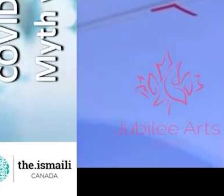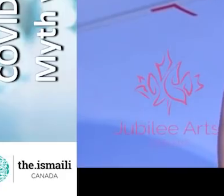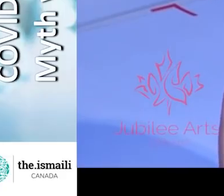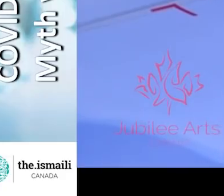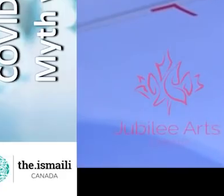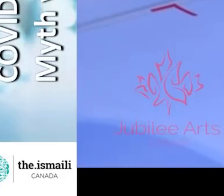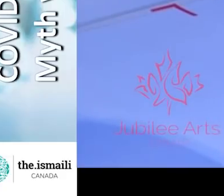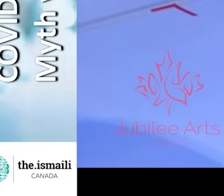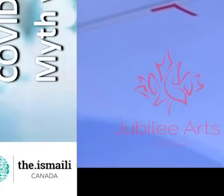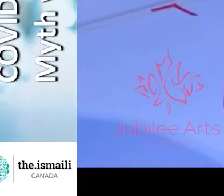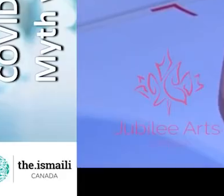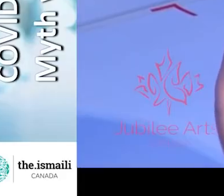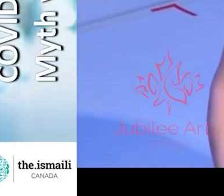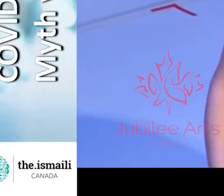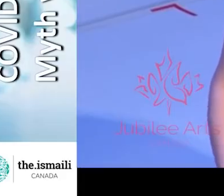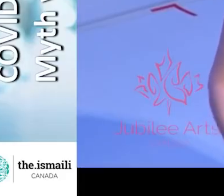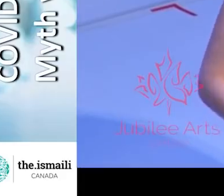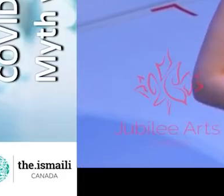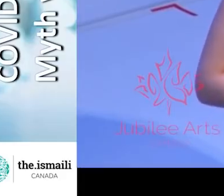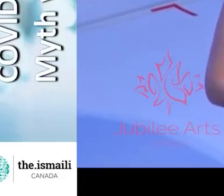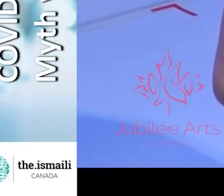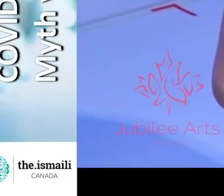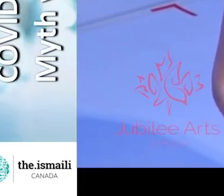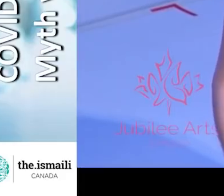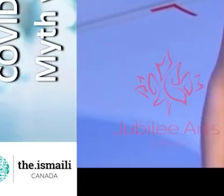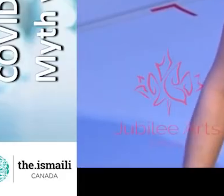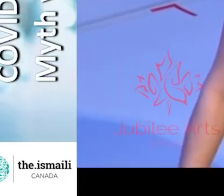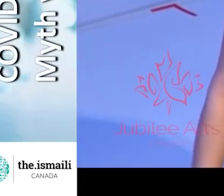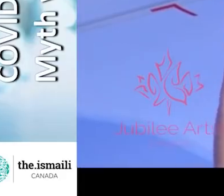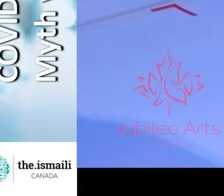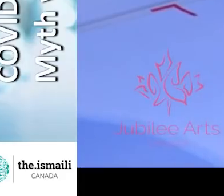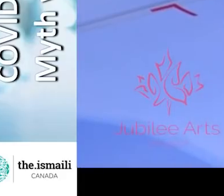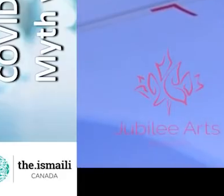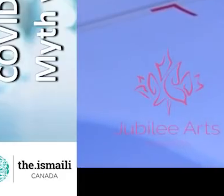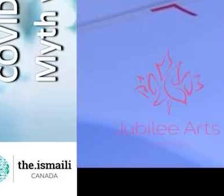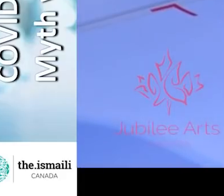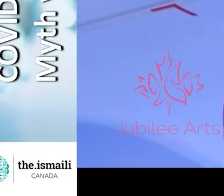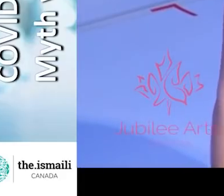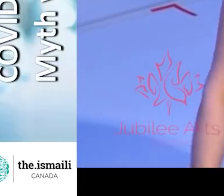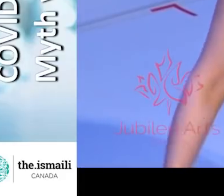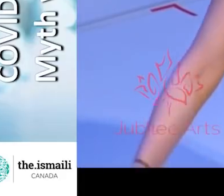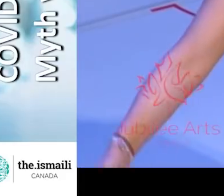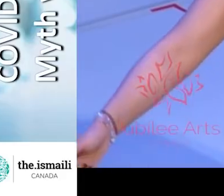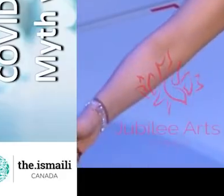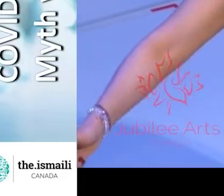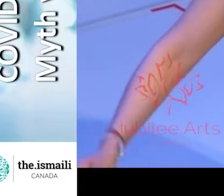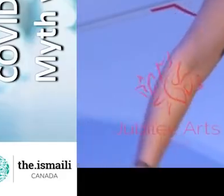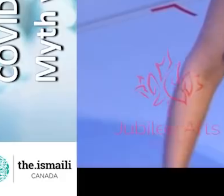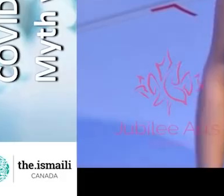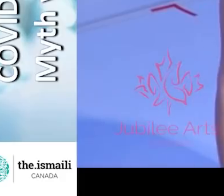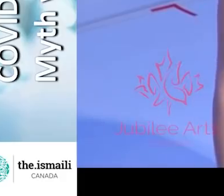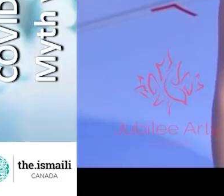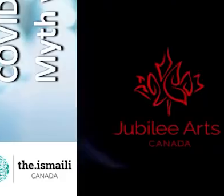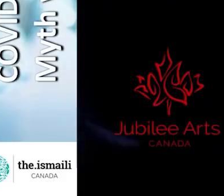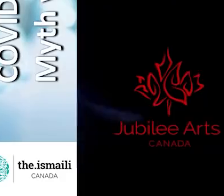blind. Mais quand j'évoque ton nom, le passage s'illumine, je vivais une illusion.